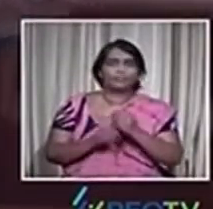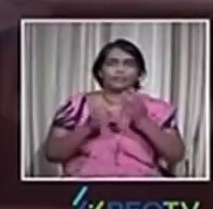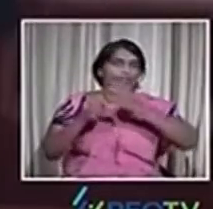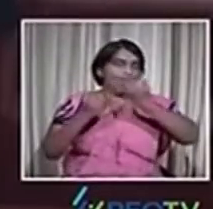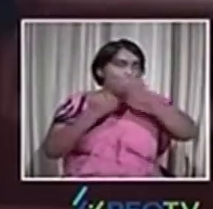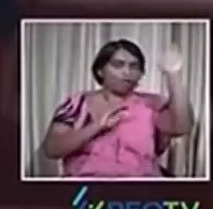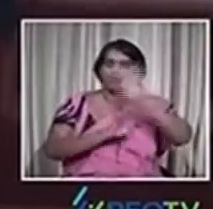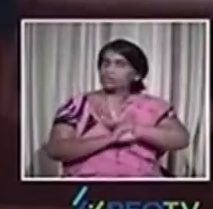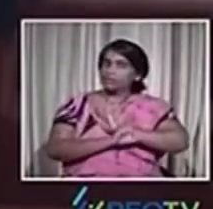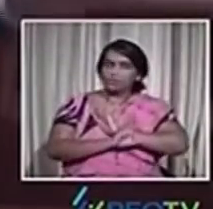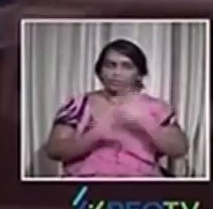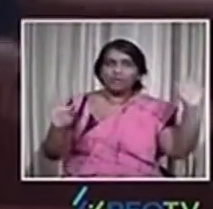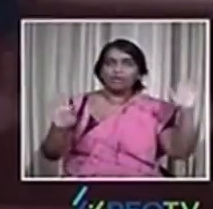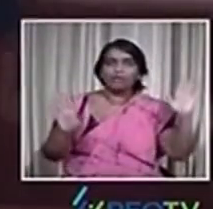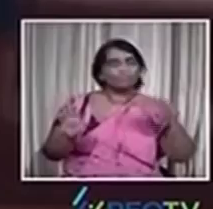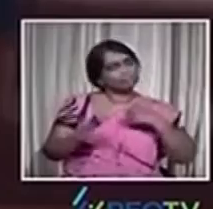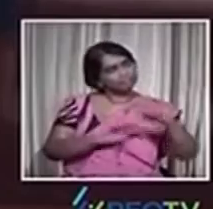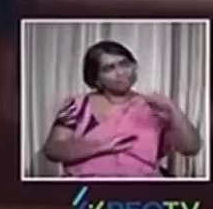this.